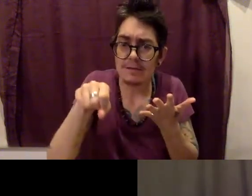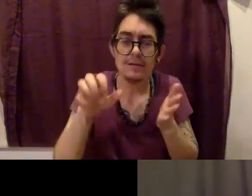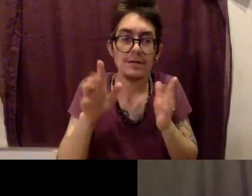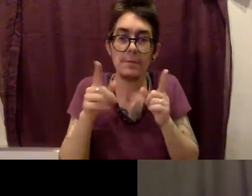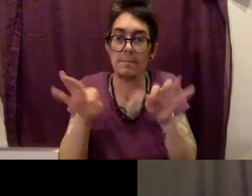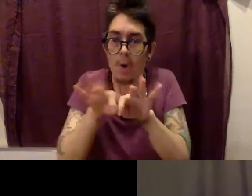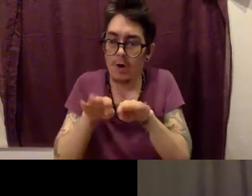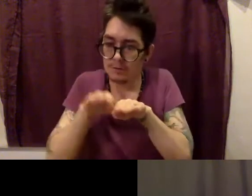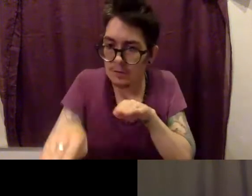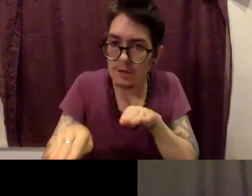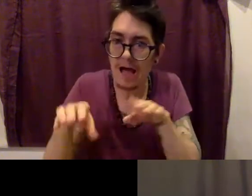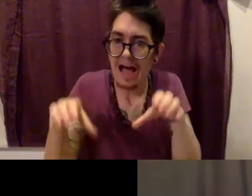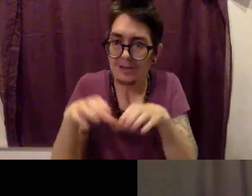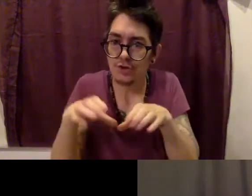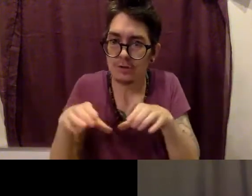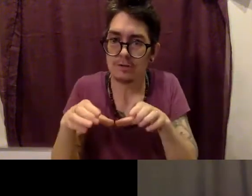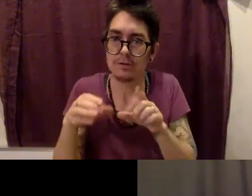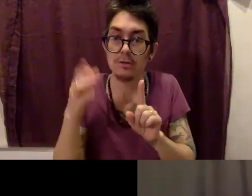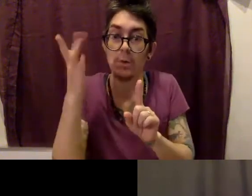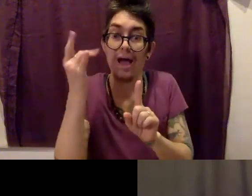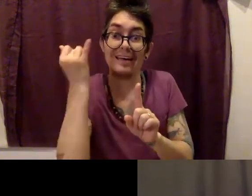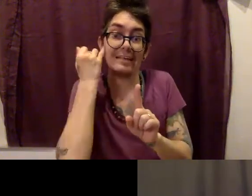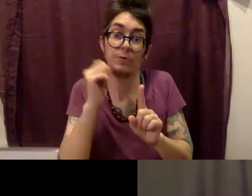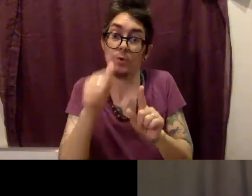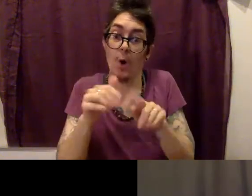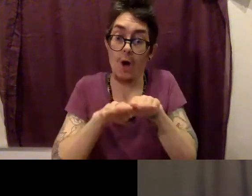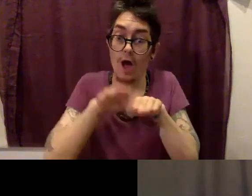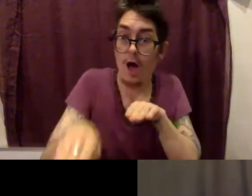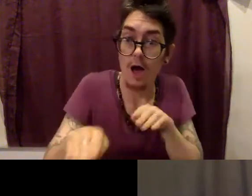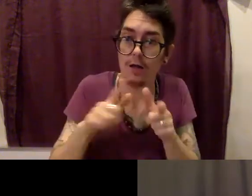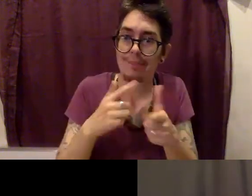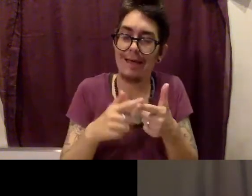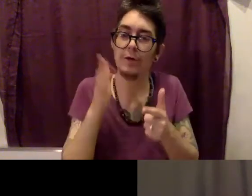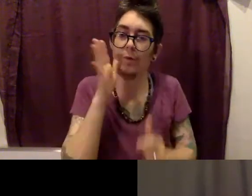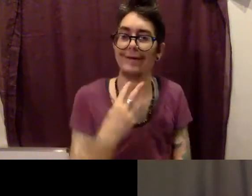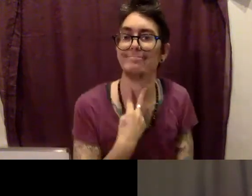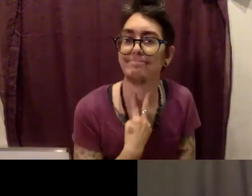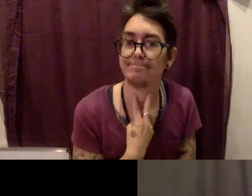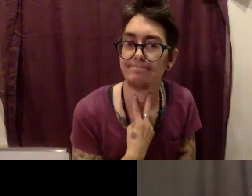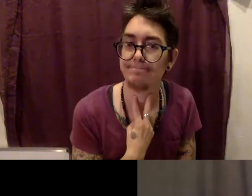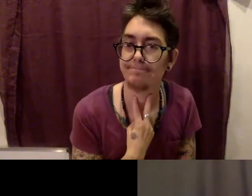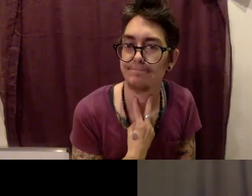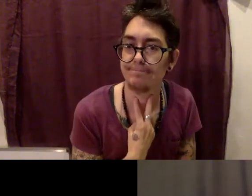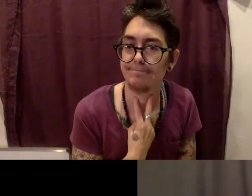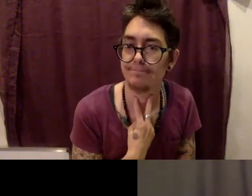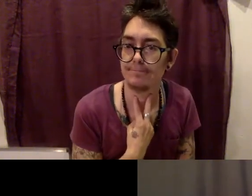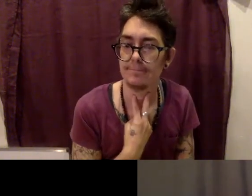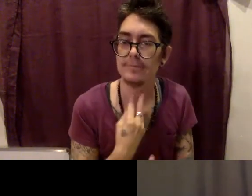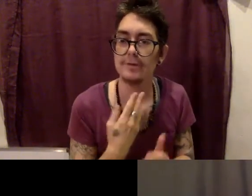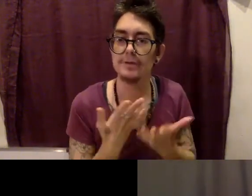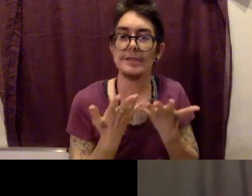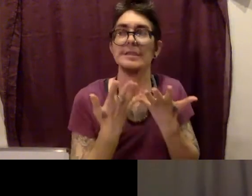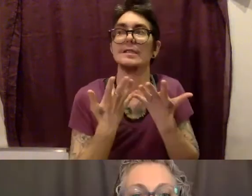your pain. All of that is true. And it's important to take a step of action. That step,